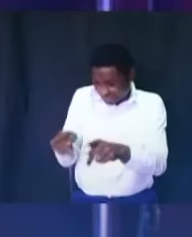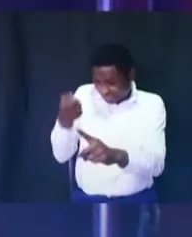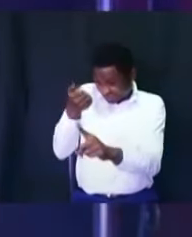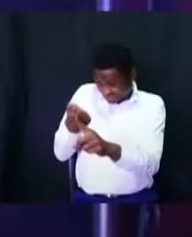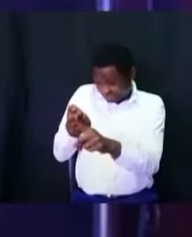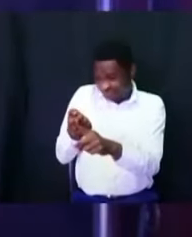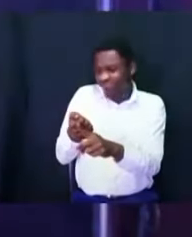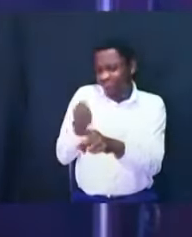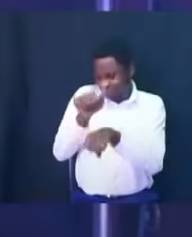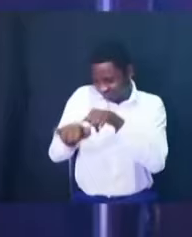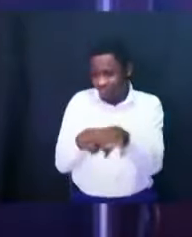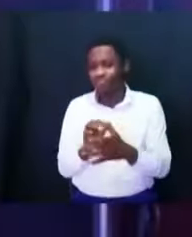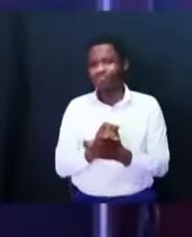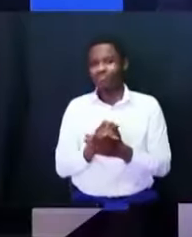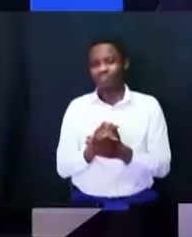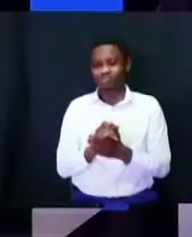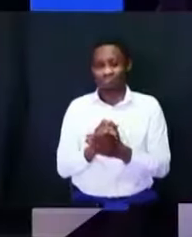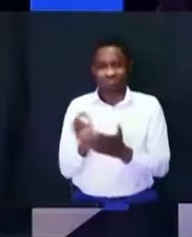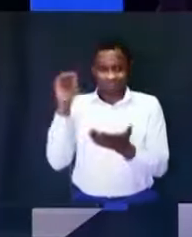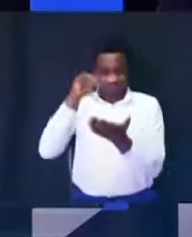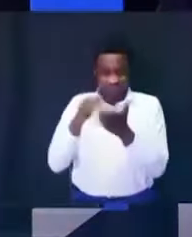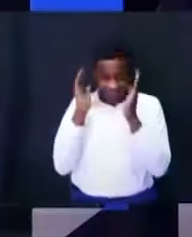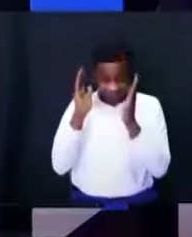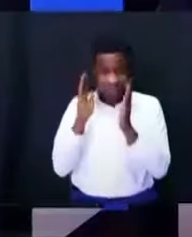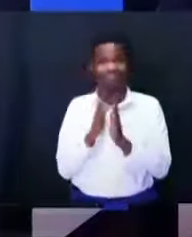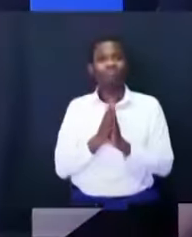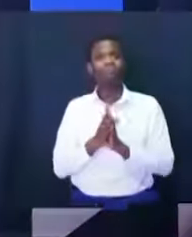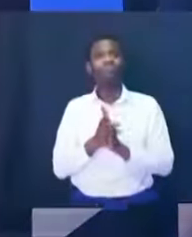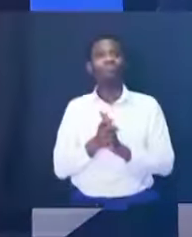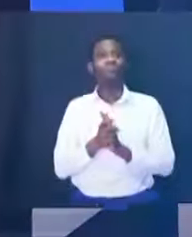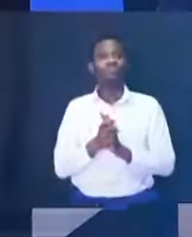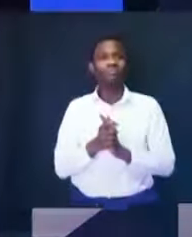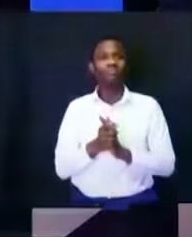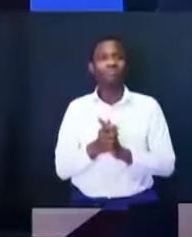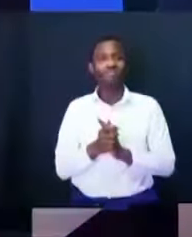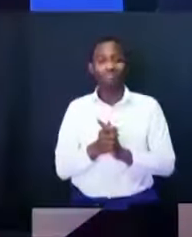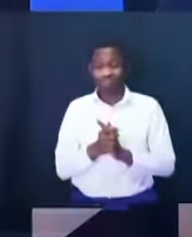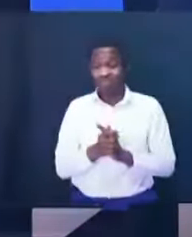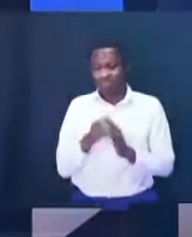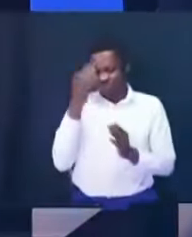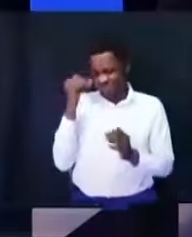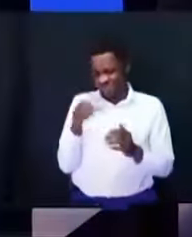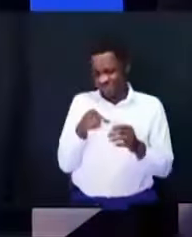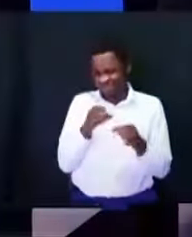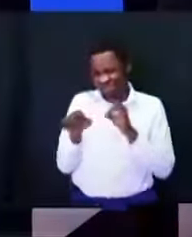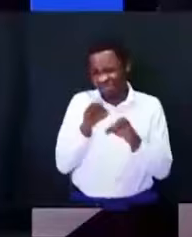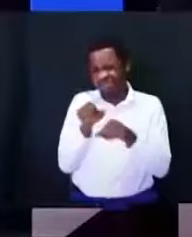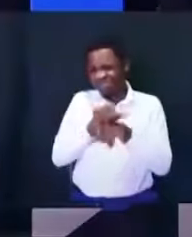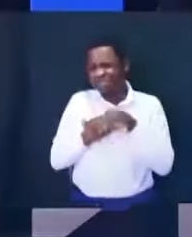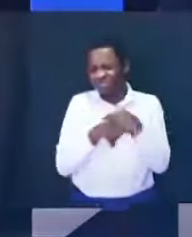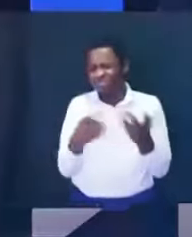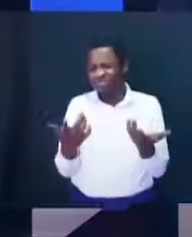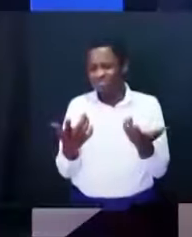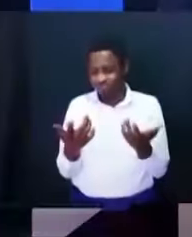nature let me just talk about that again the reason why I'm just talking about deception deceive is that it is not